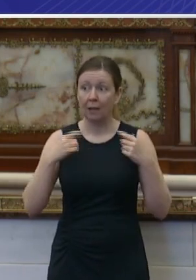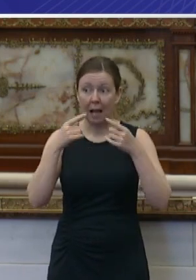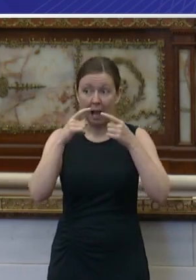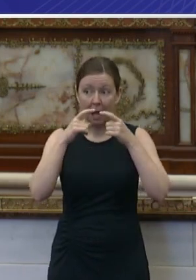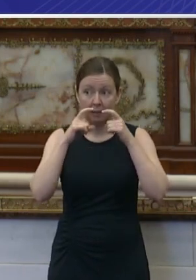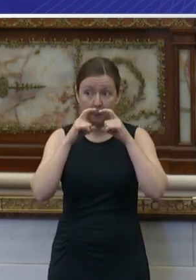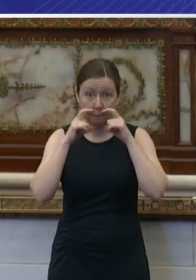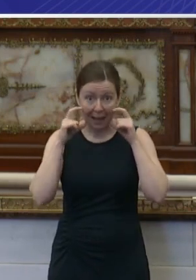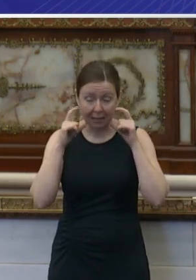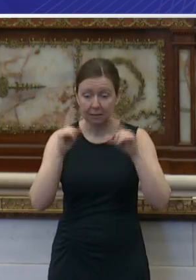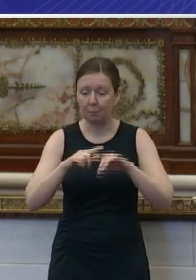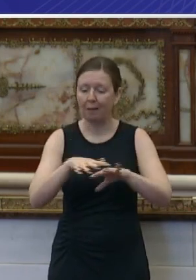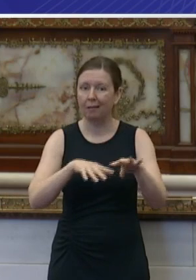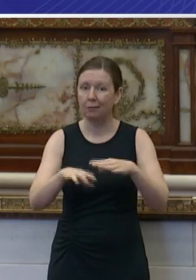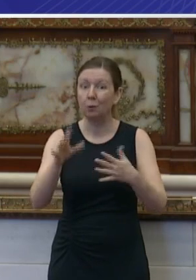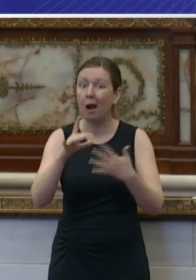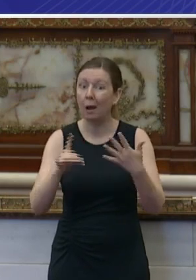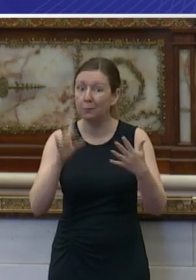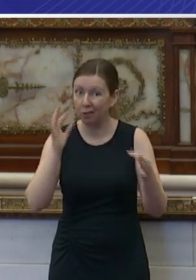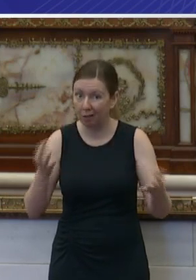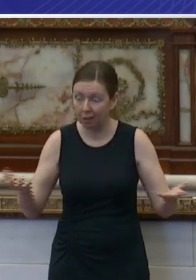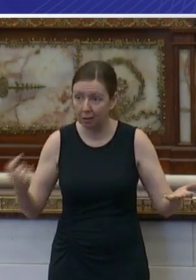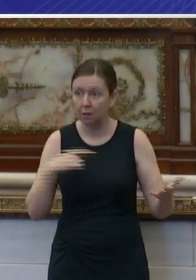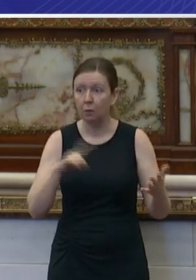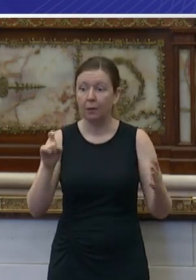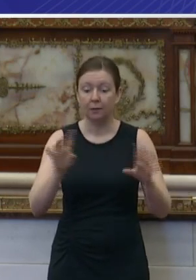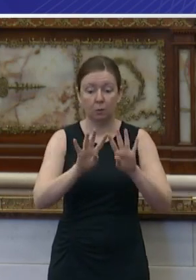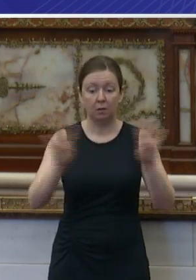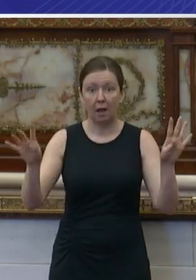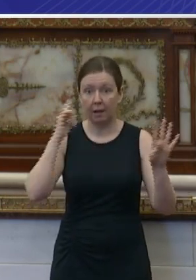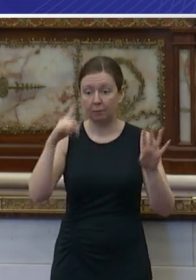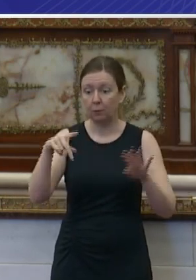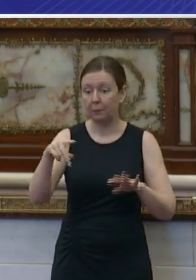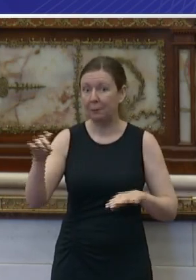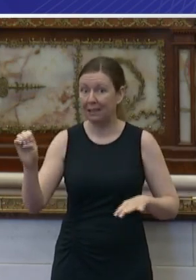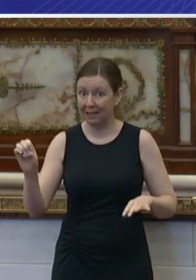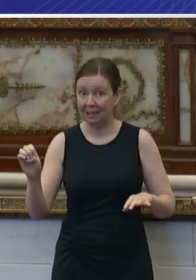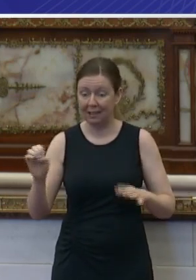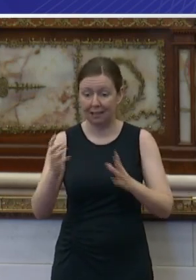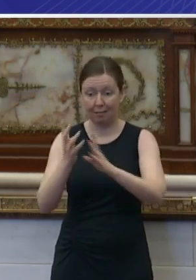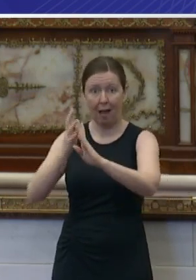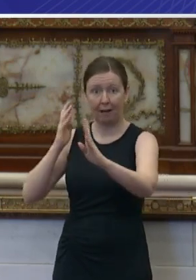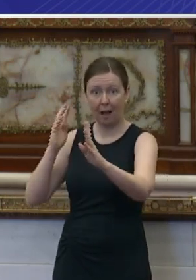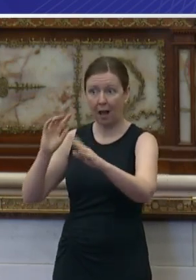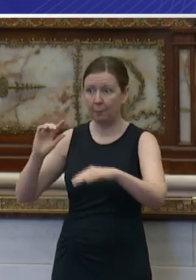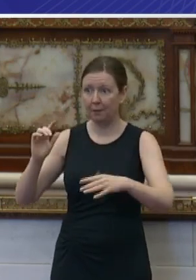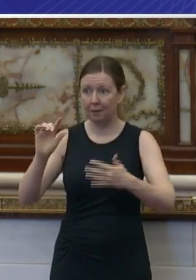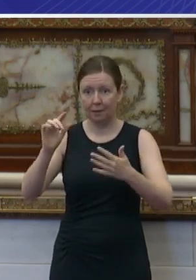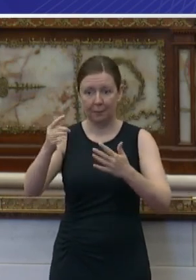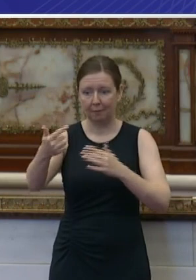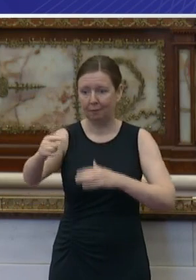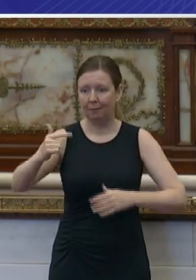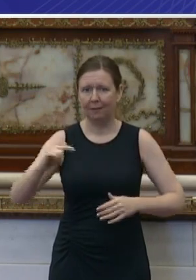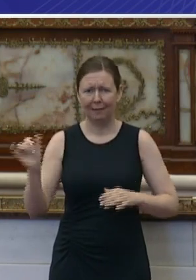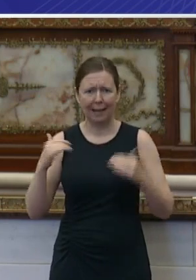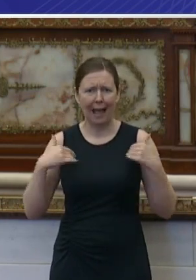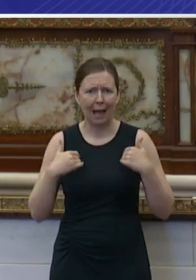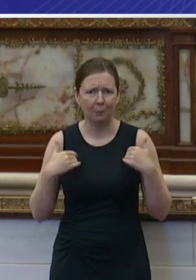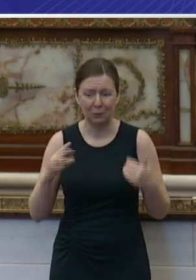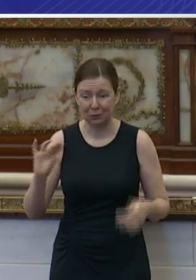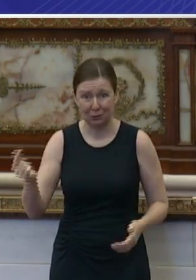masks, but gloves were optional. We had to line up for our PPE, very similar to animals